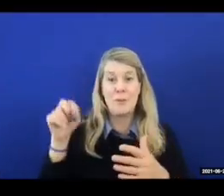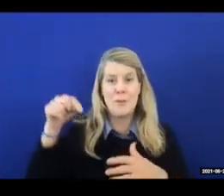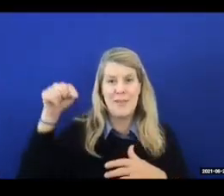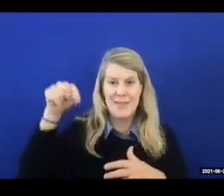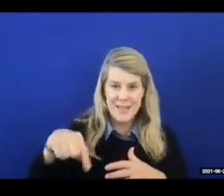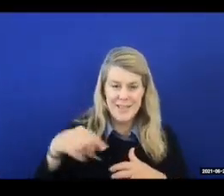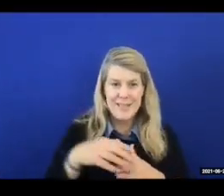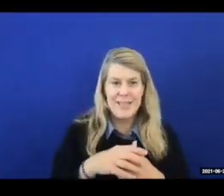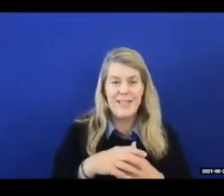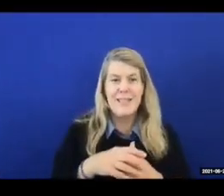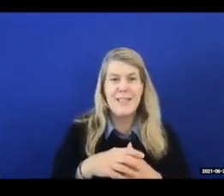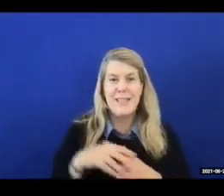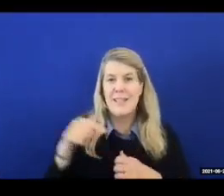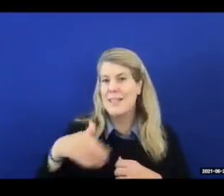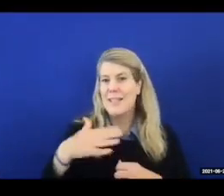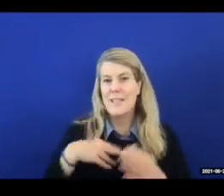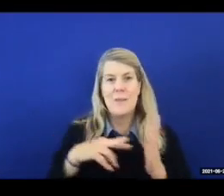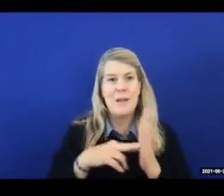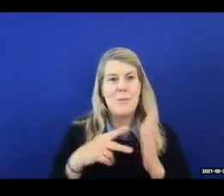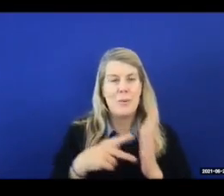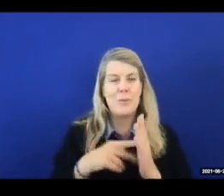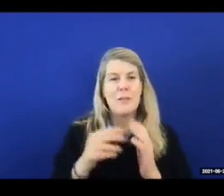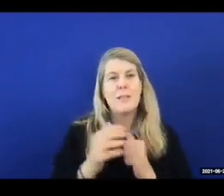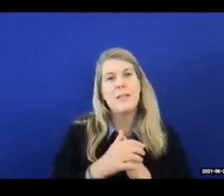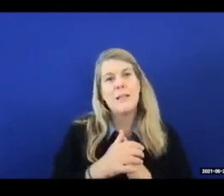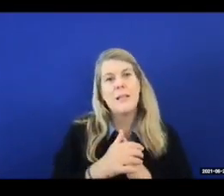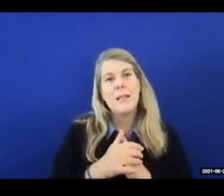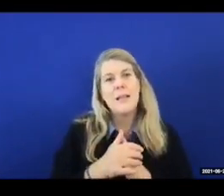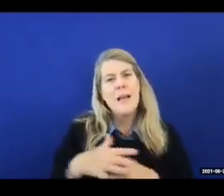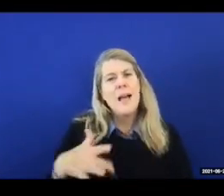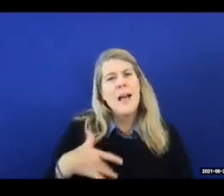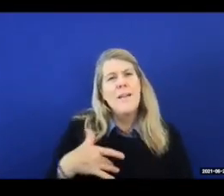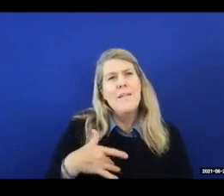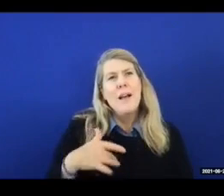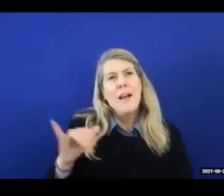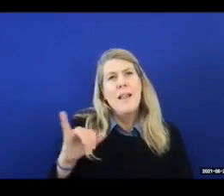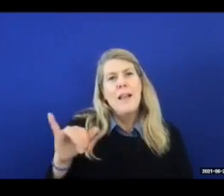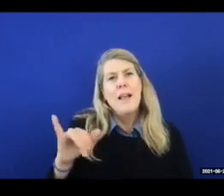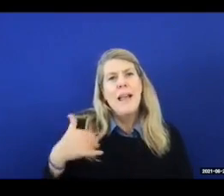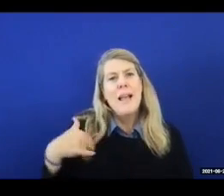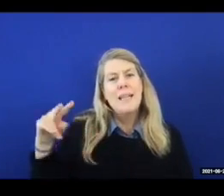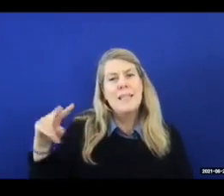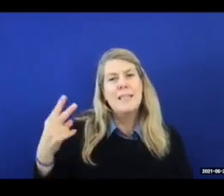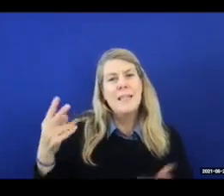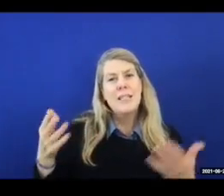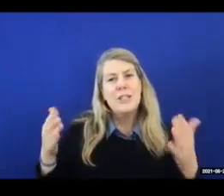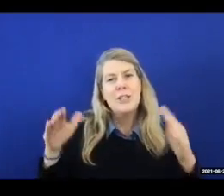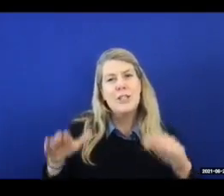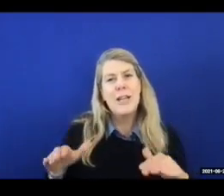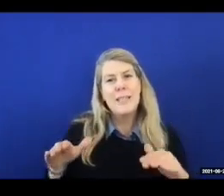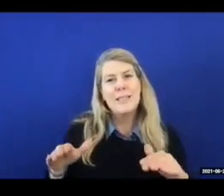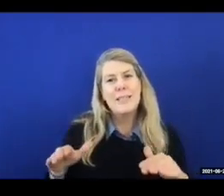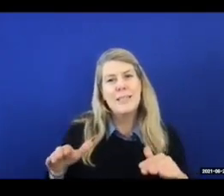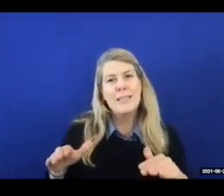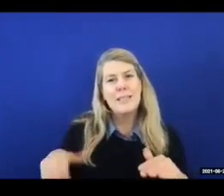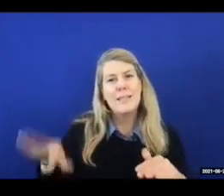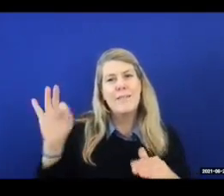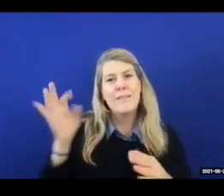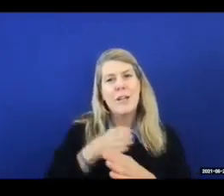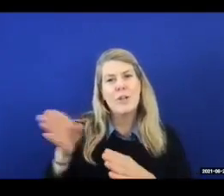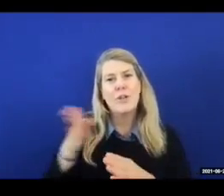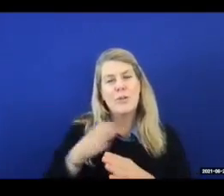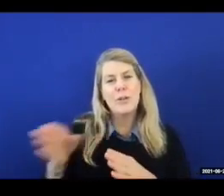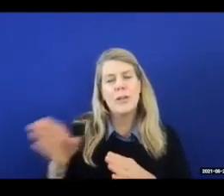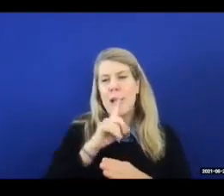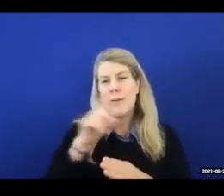is my purpose. It felt that I got a second chance, a second opportunity to find a career that I